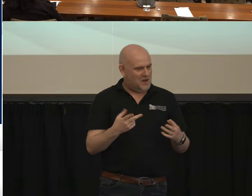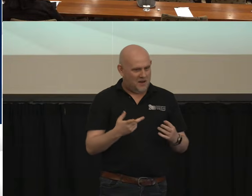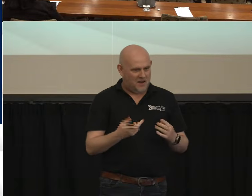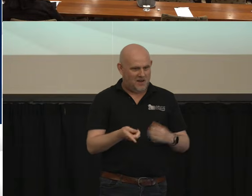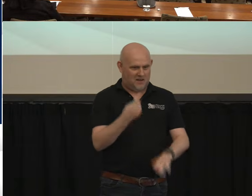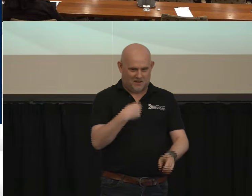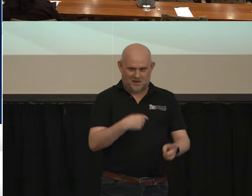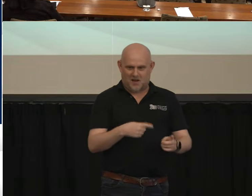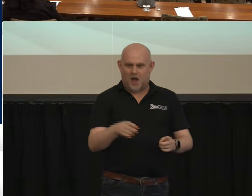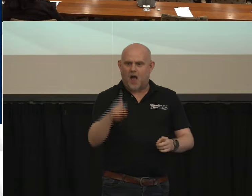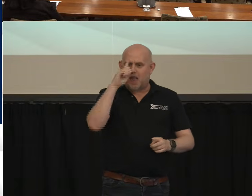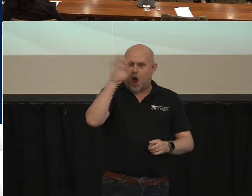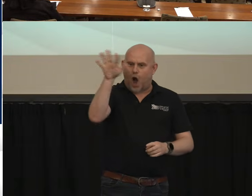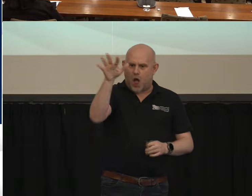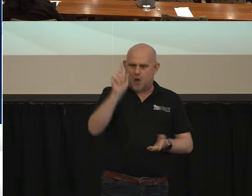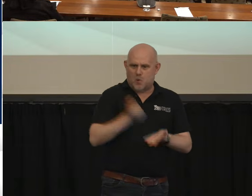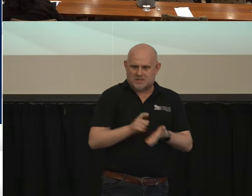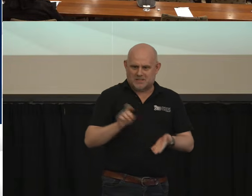Let's hope it works.